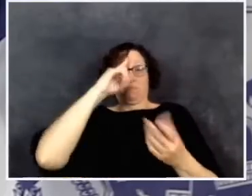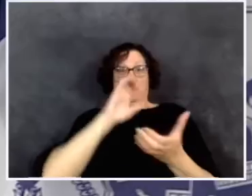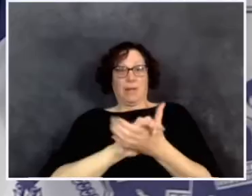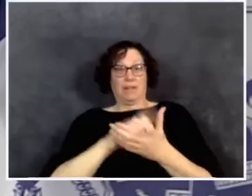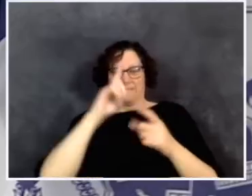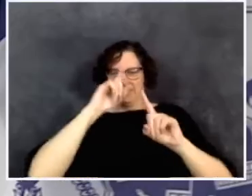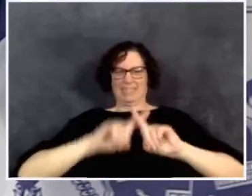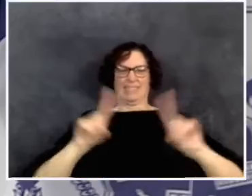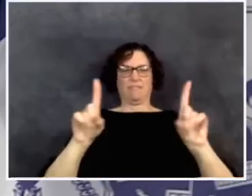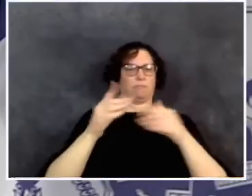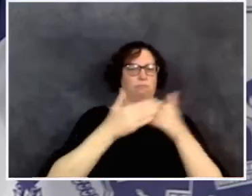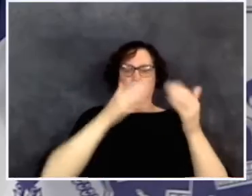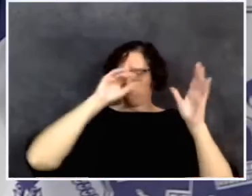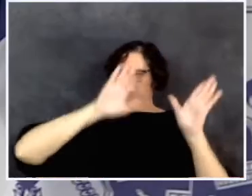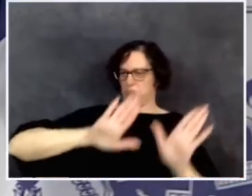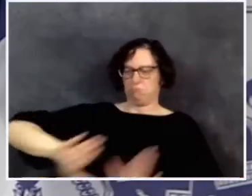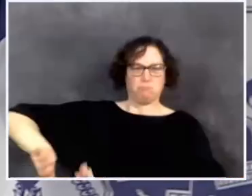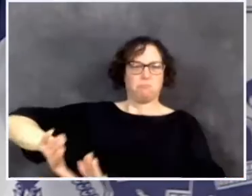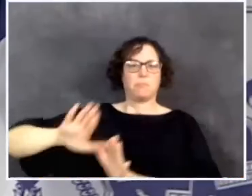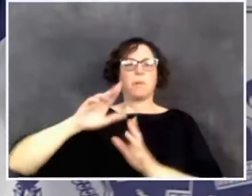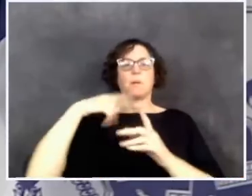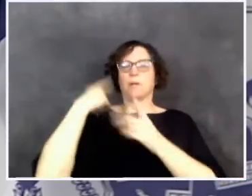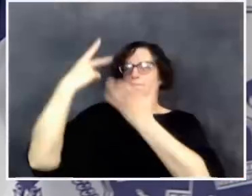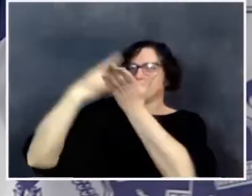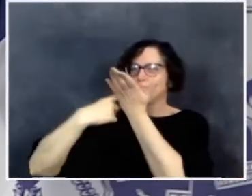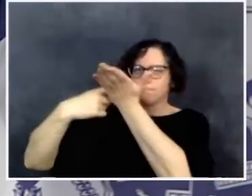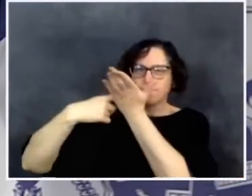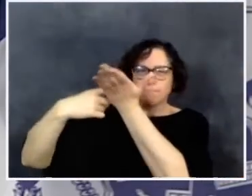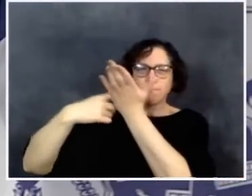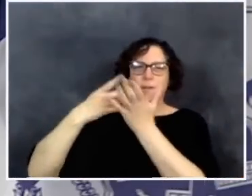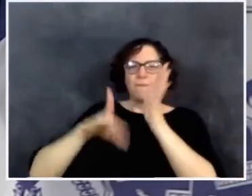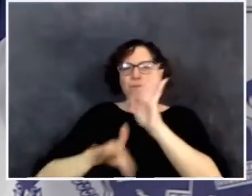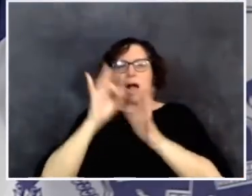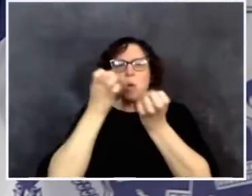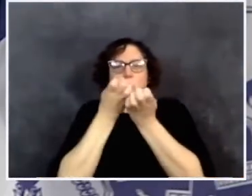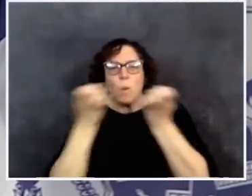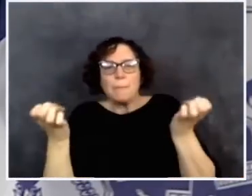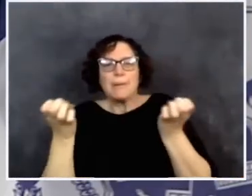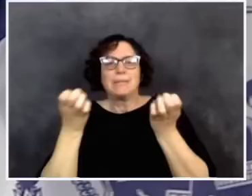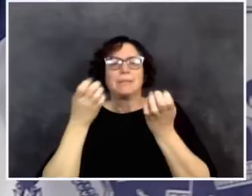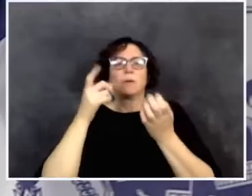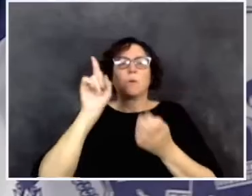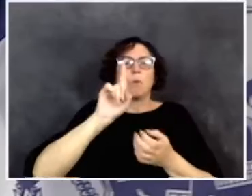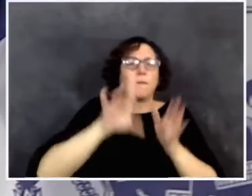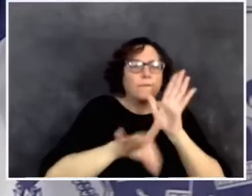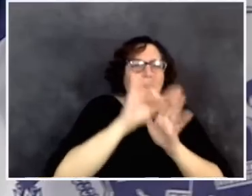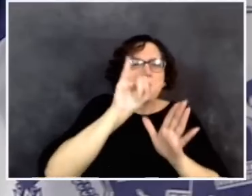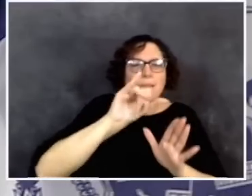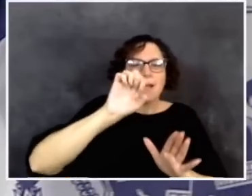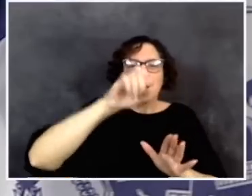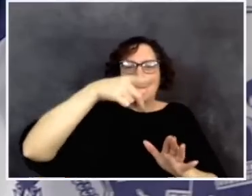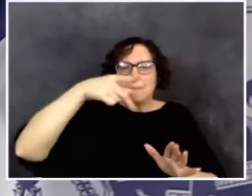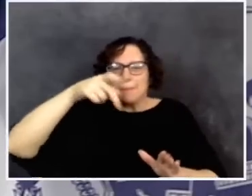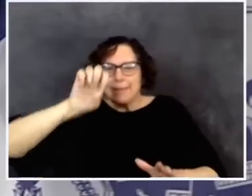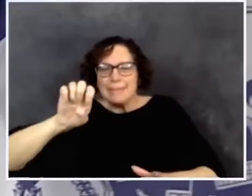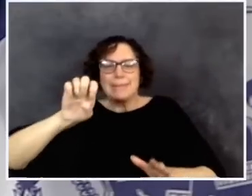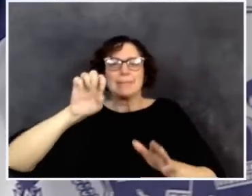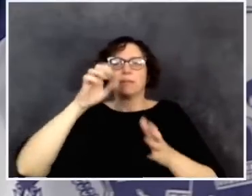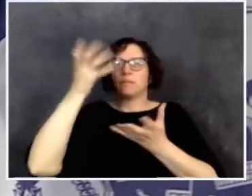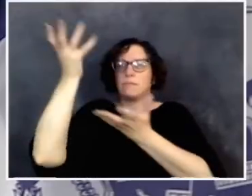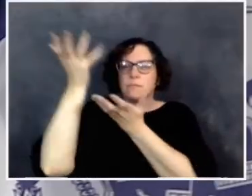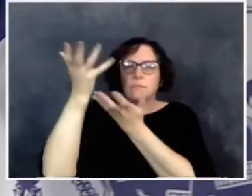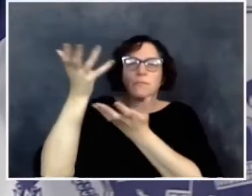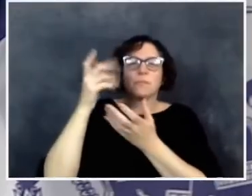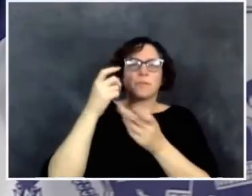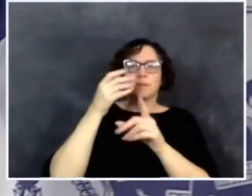get ventilators, where we would get PPEs. I spoke to him a number of times about trying to get the military medical personnel in and how